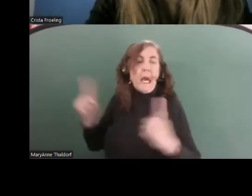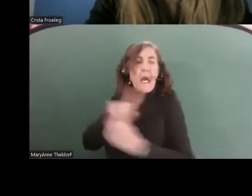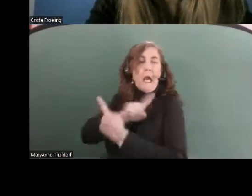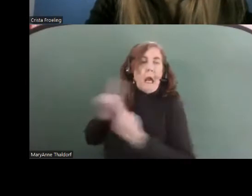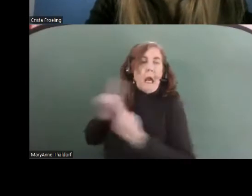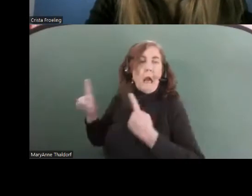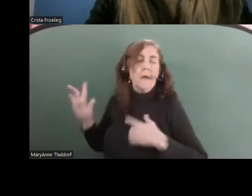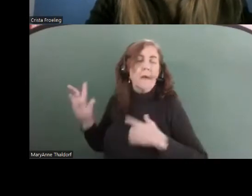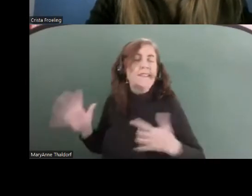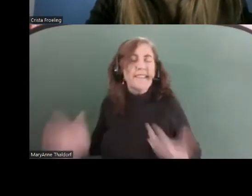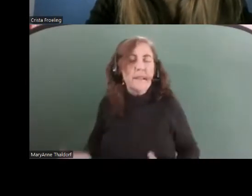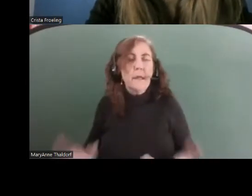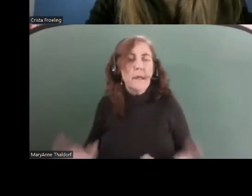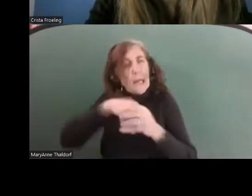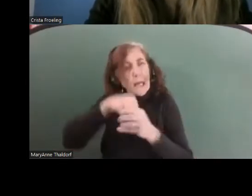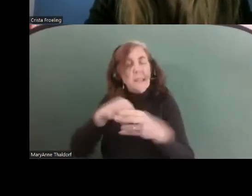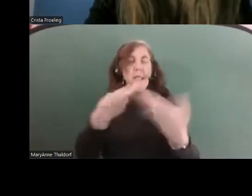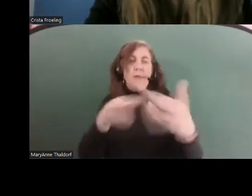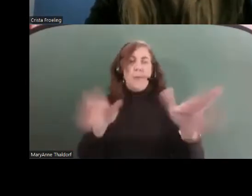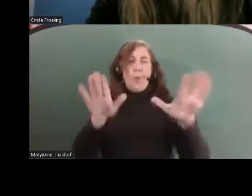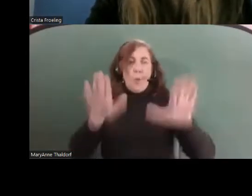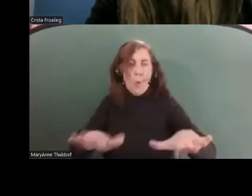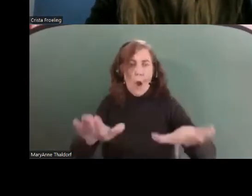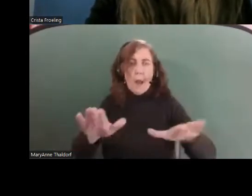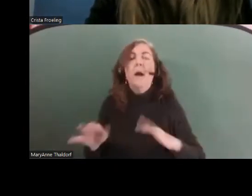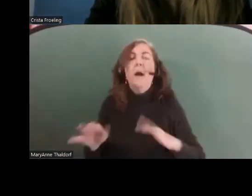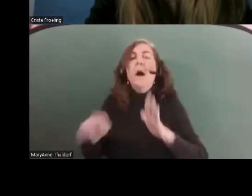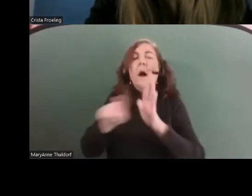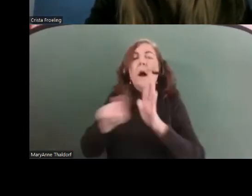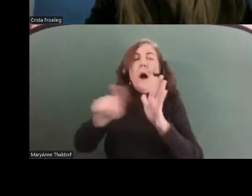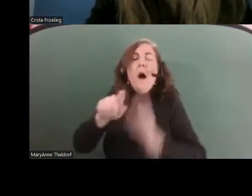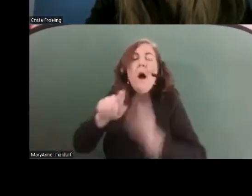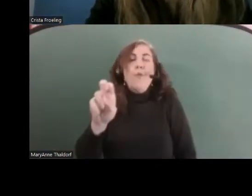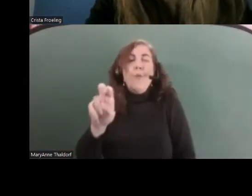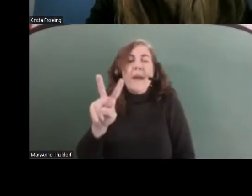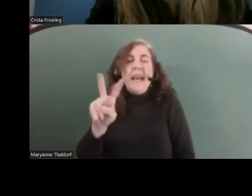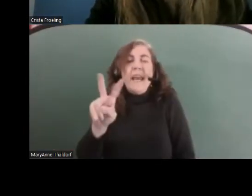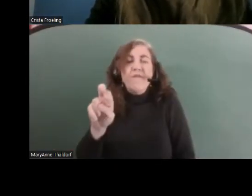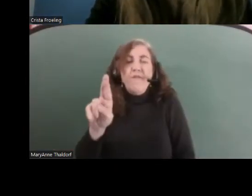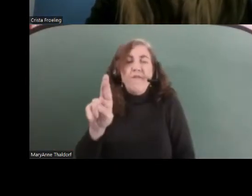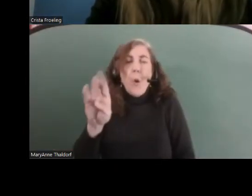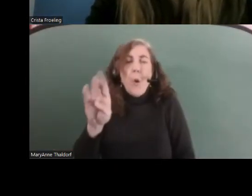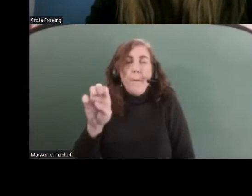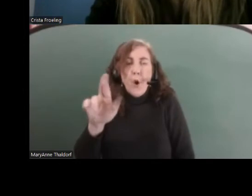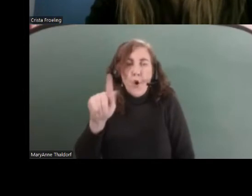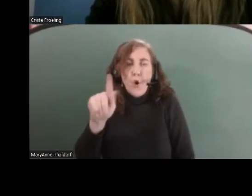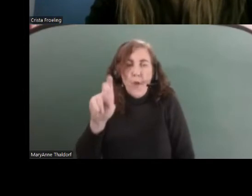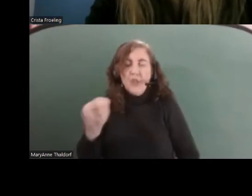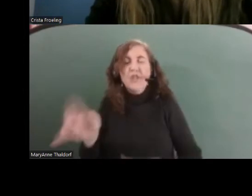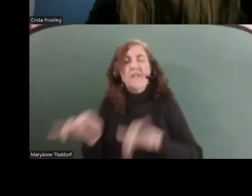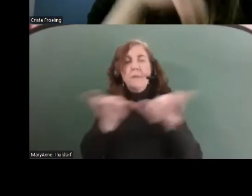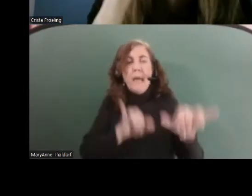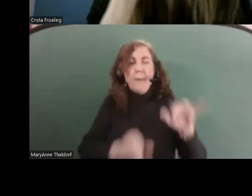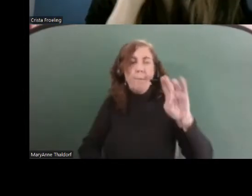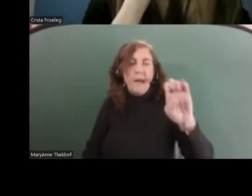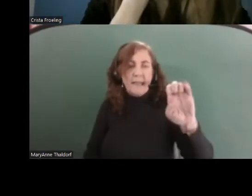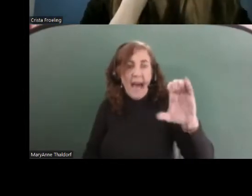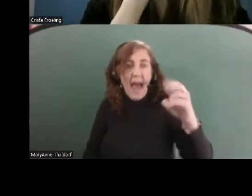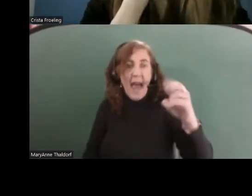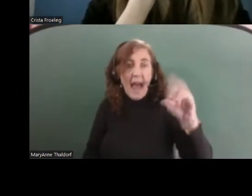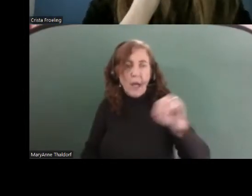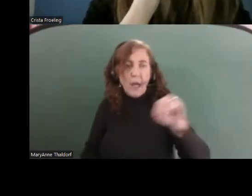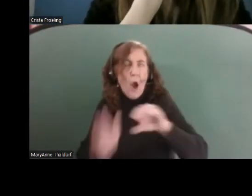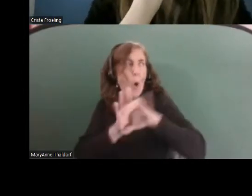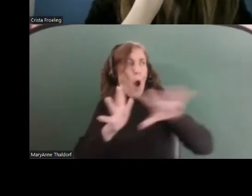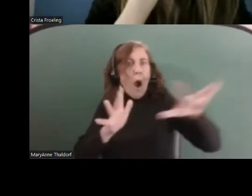Reverberation, the echo in the classroom, is not too little, not too much. I was at a school